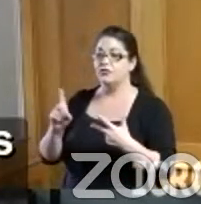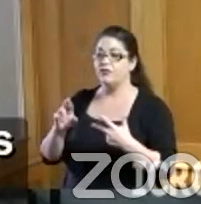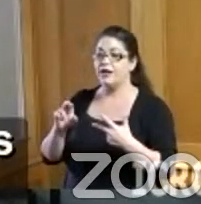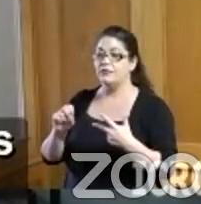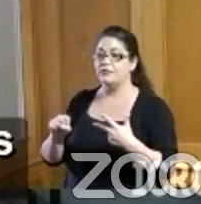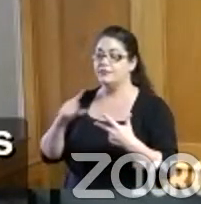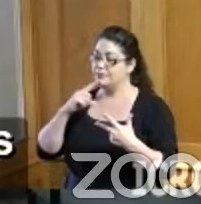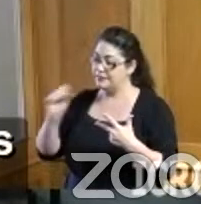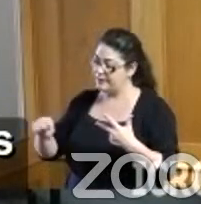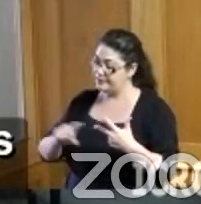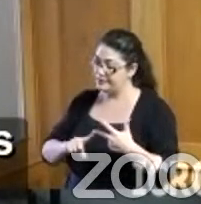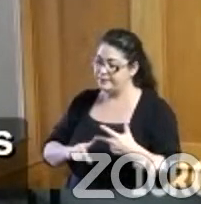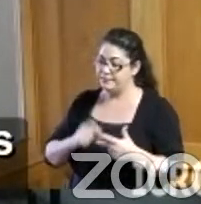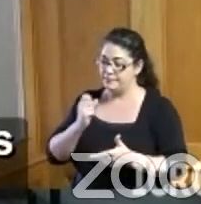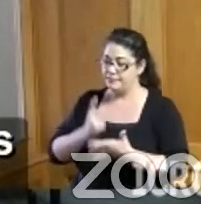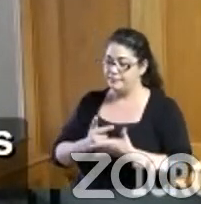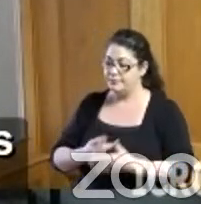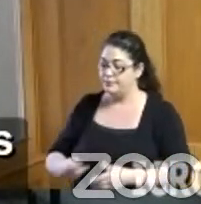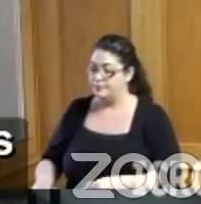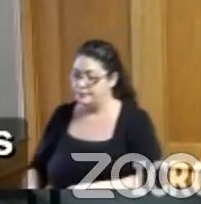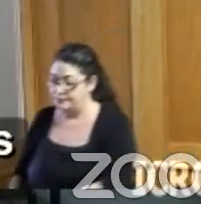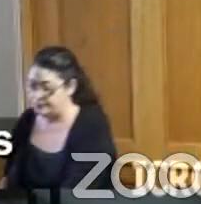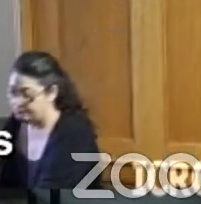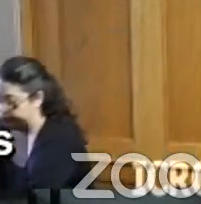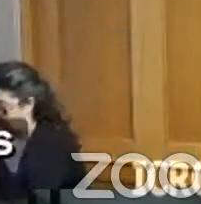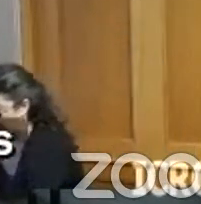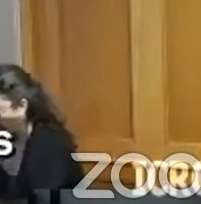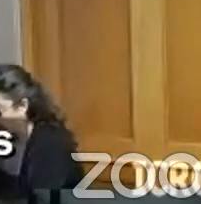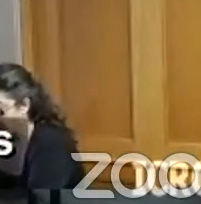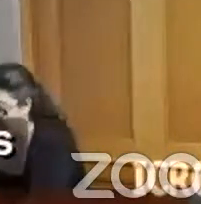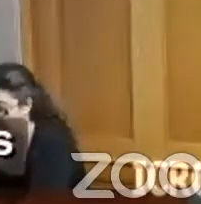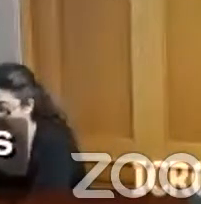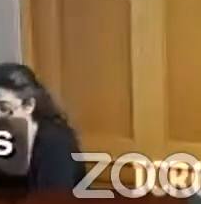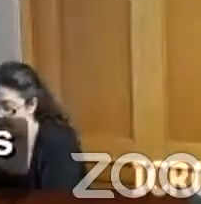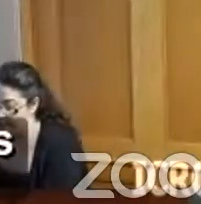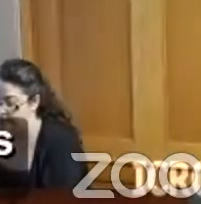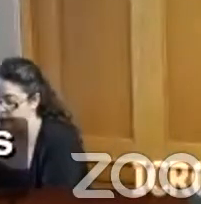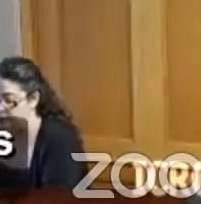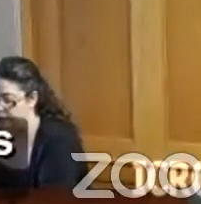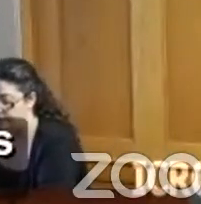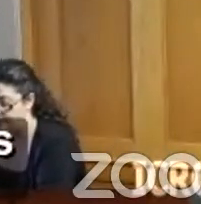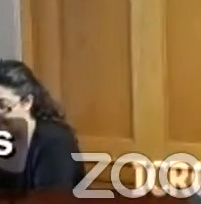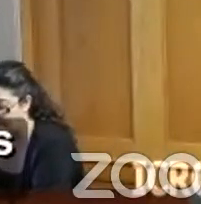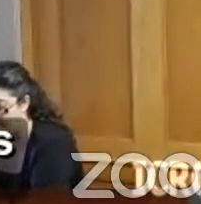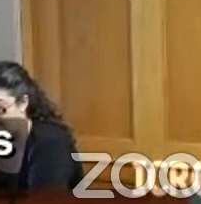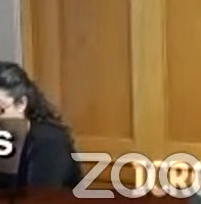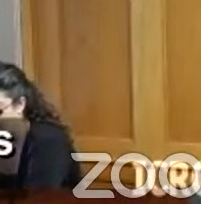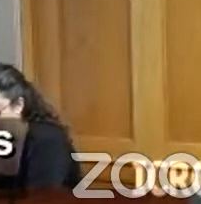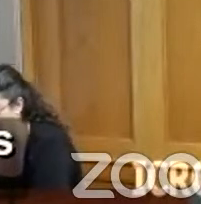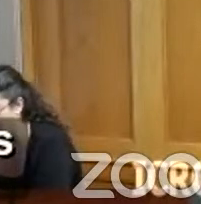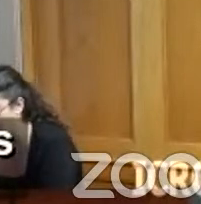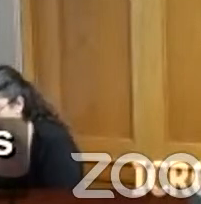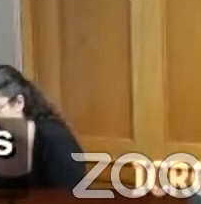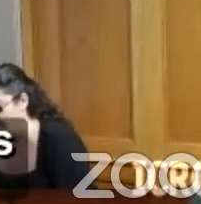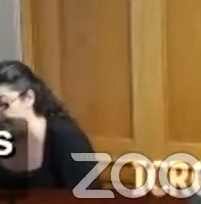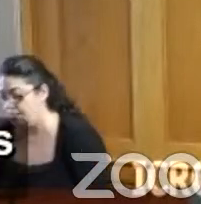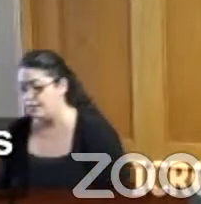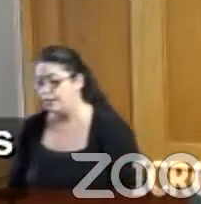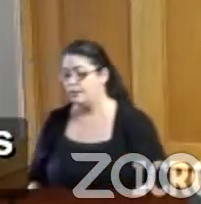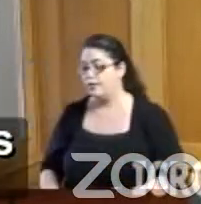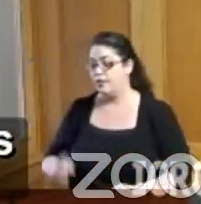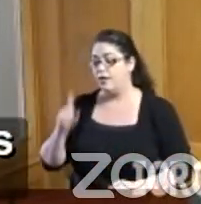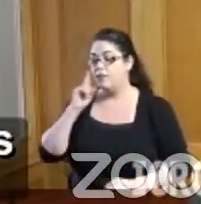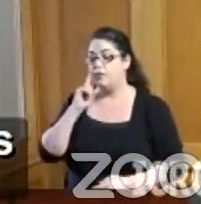Driehaus? Yes. All right. Item number 6 is the awarding of a bid for East Miami River Road rehab and